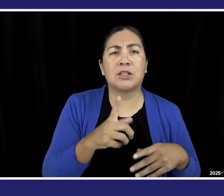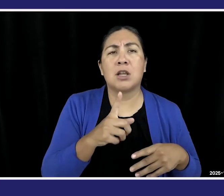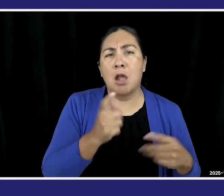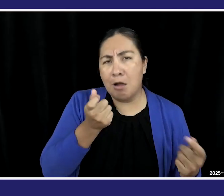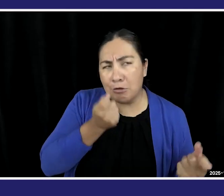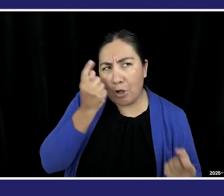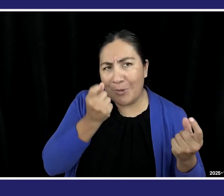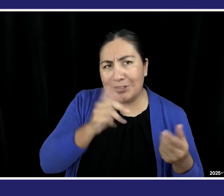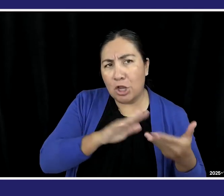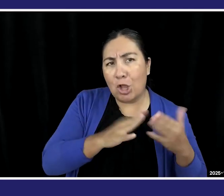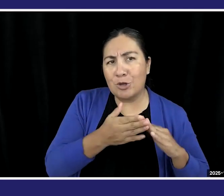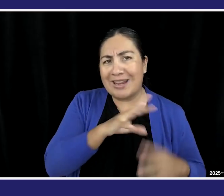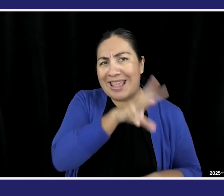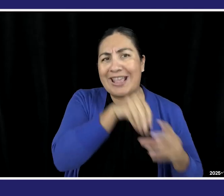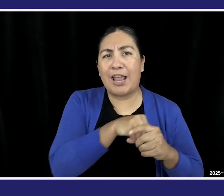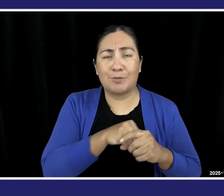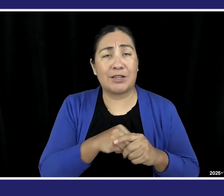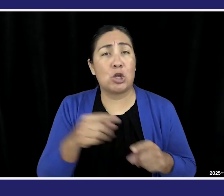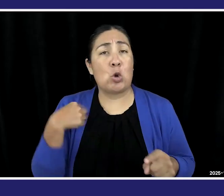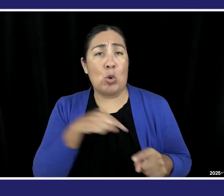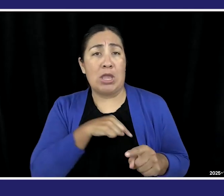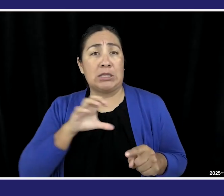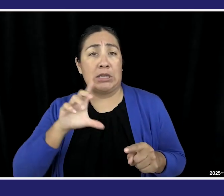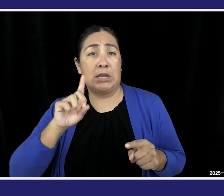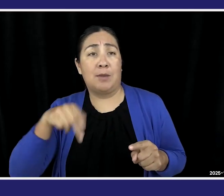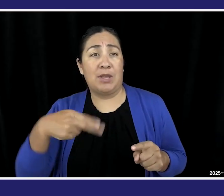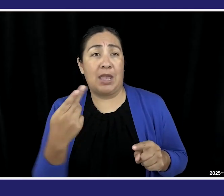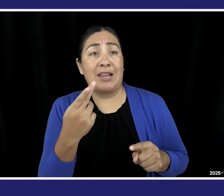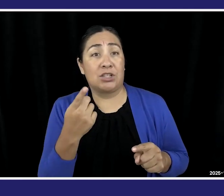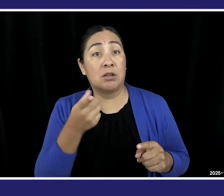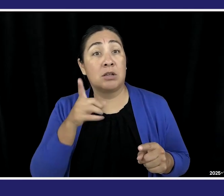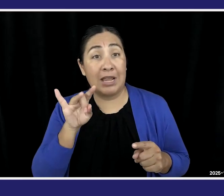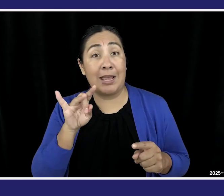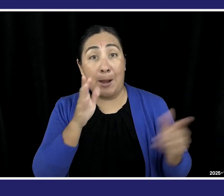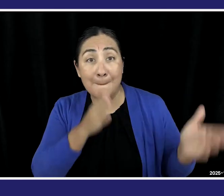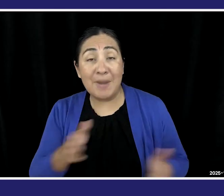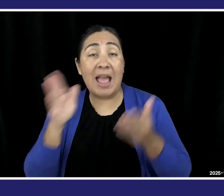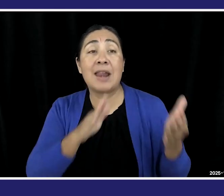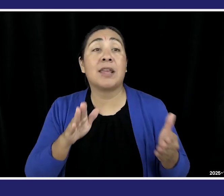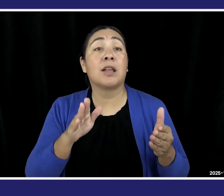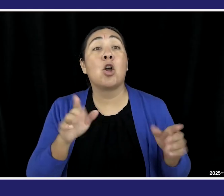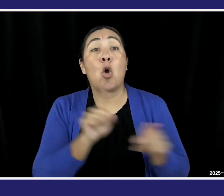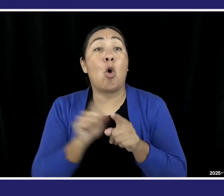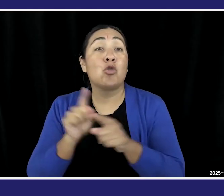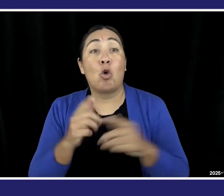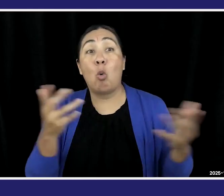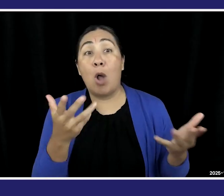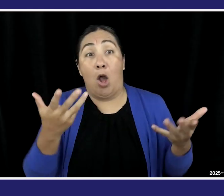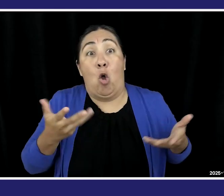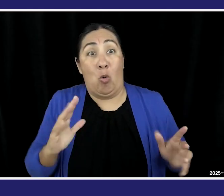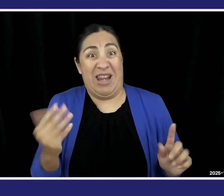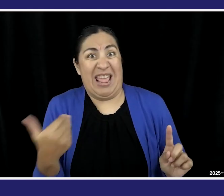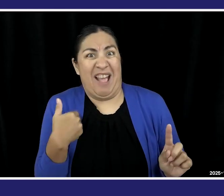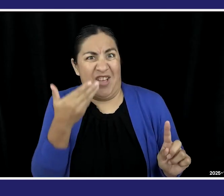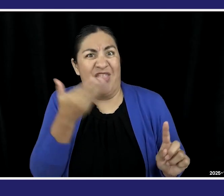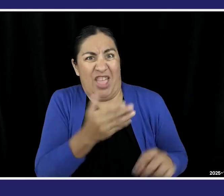planning that brought together information about existing landscape of behavioral health initiatives and opportunities,